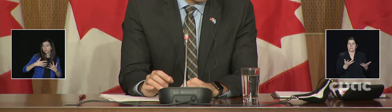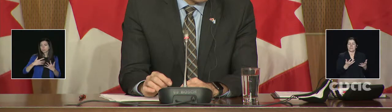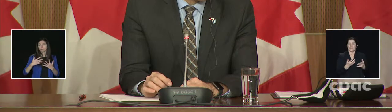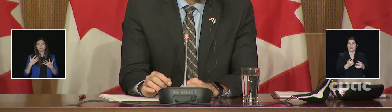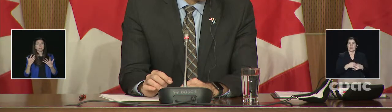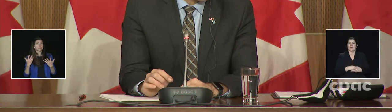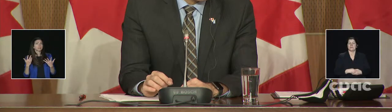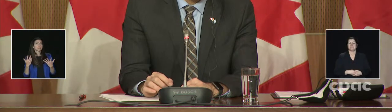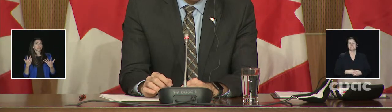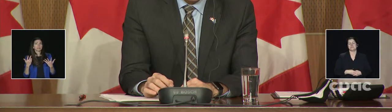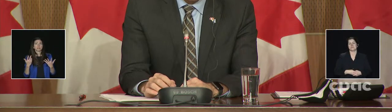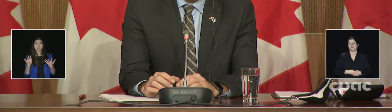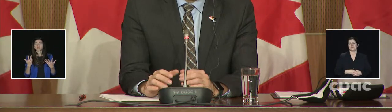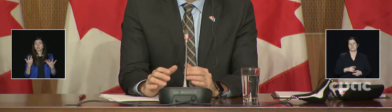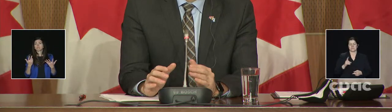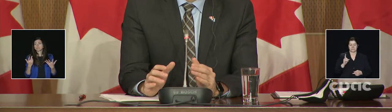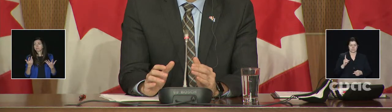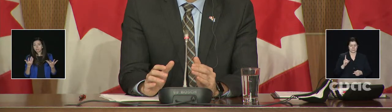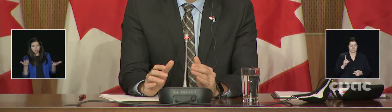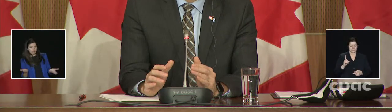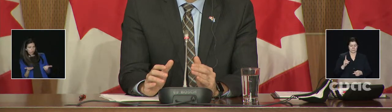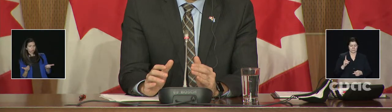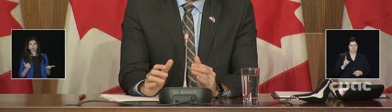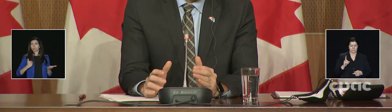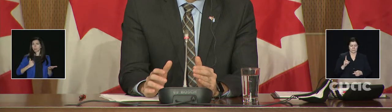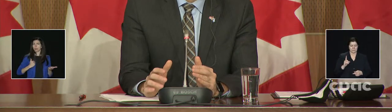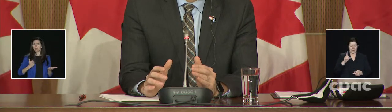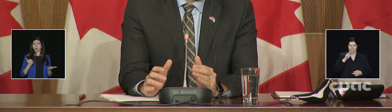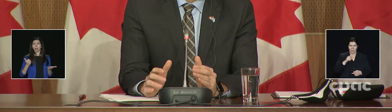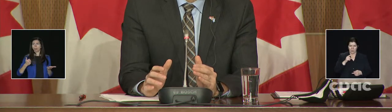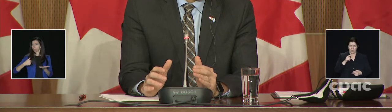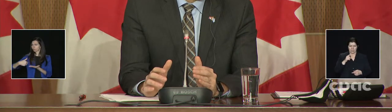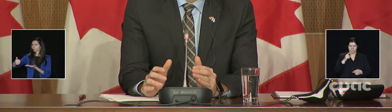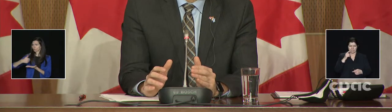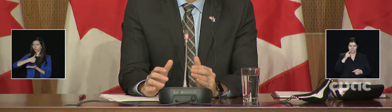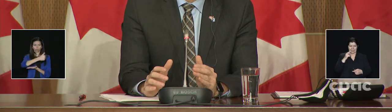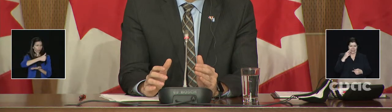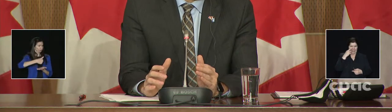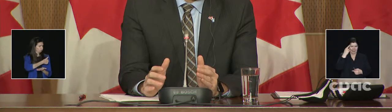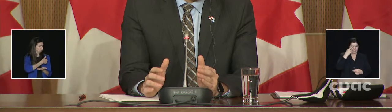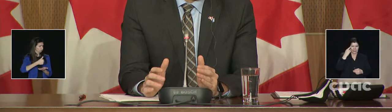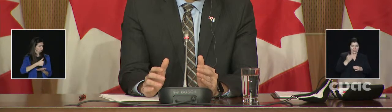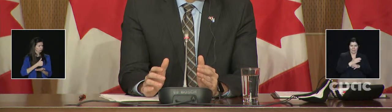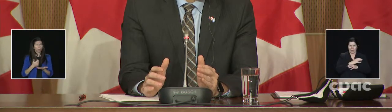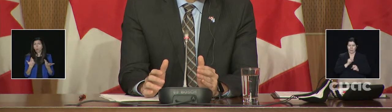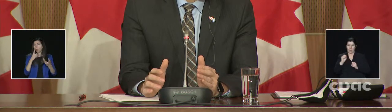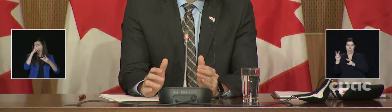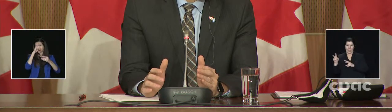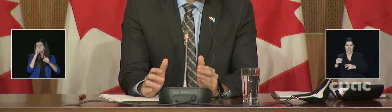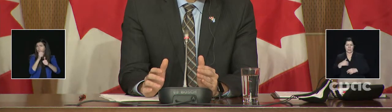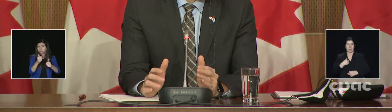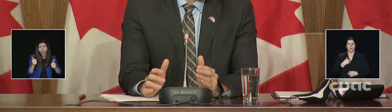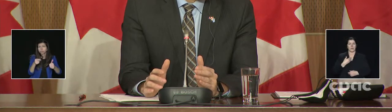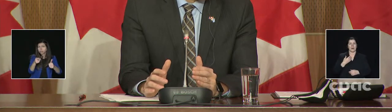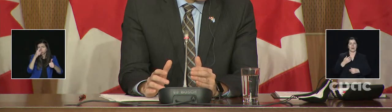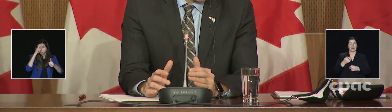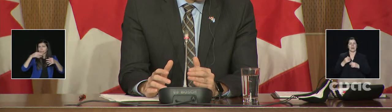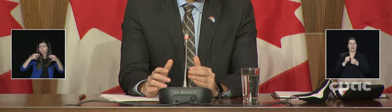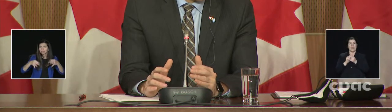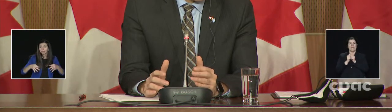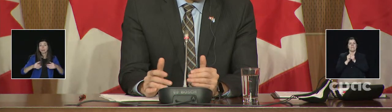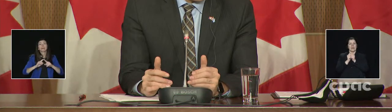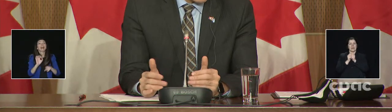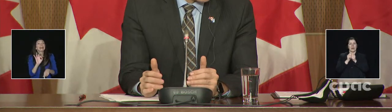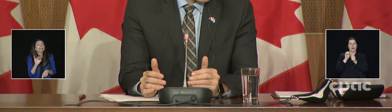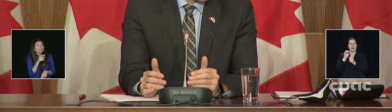Canada, Omicron should be a big red part of their radar screen. It